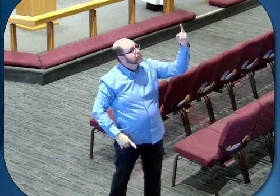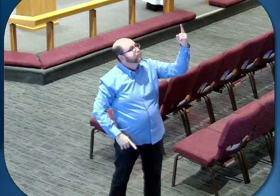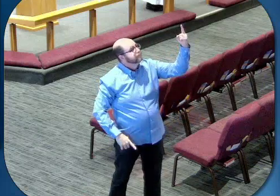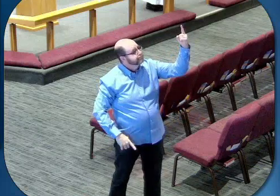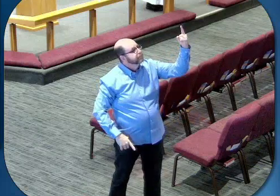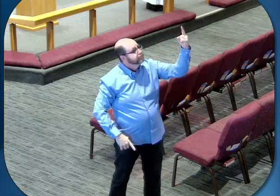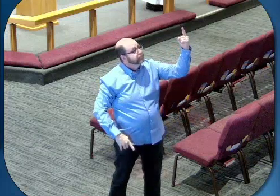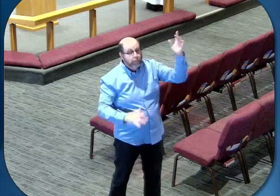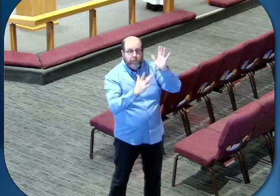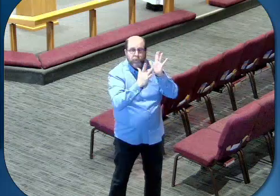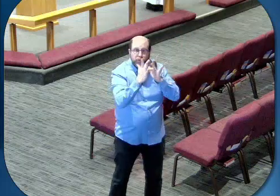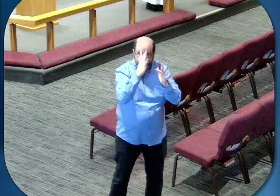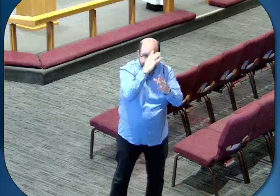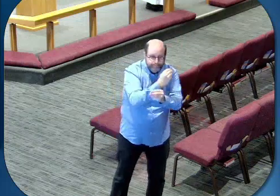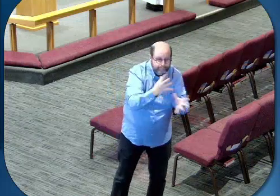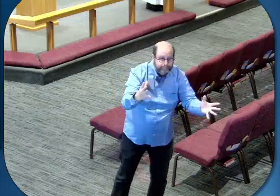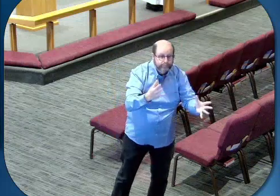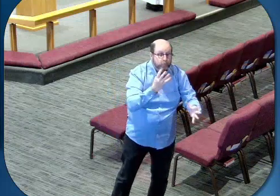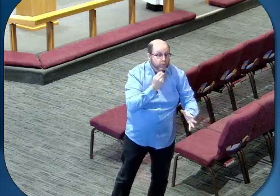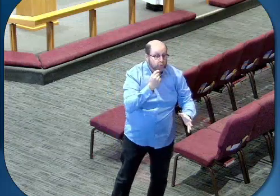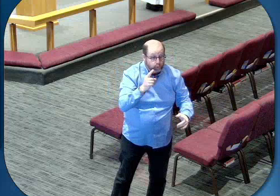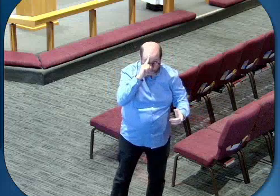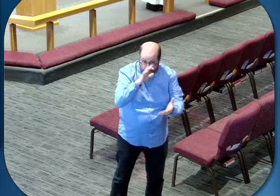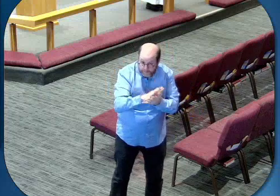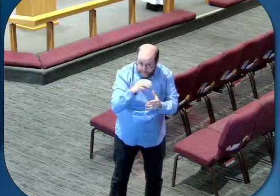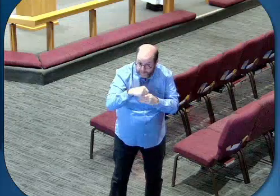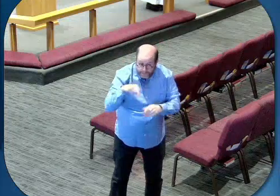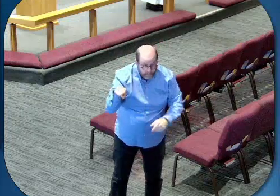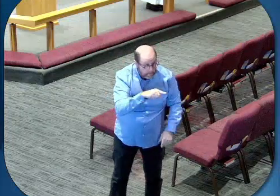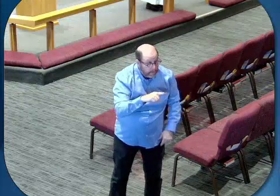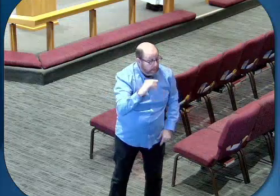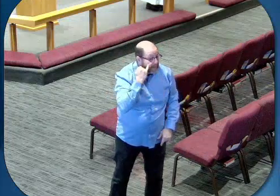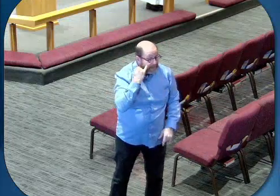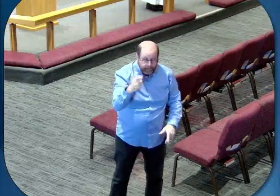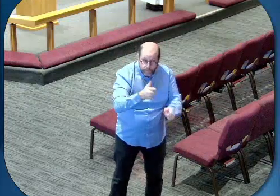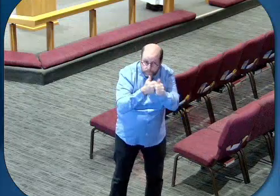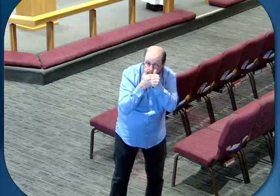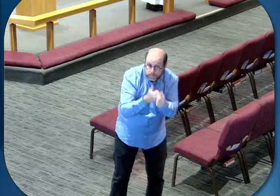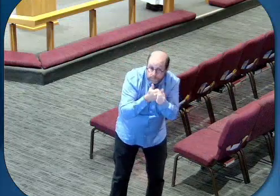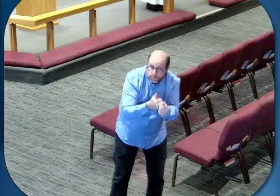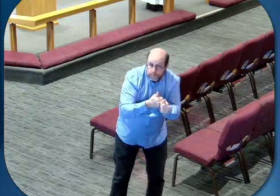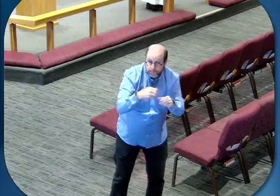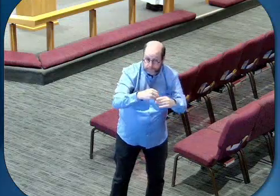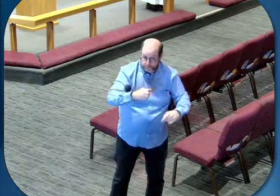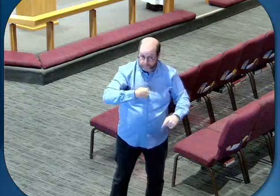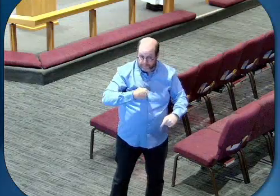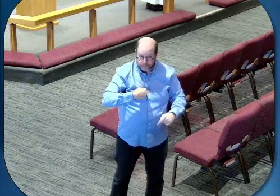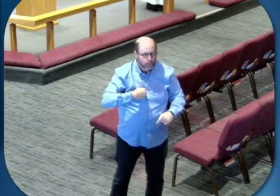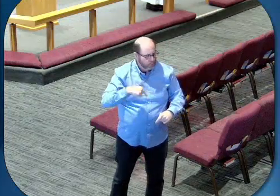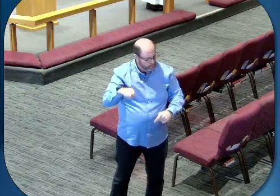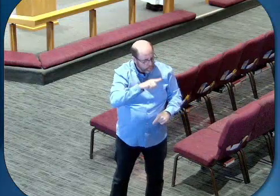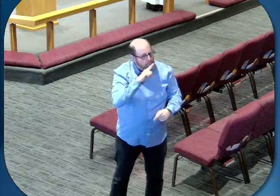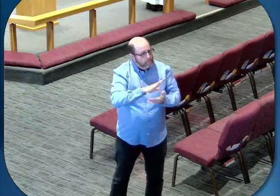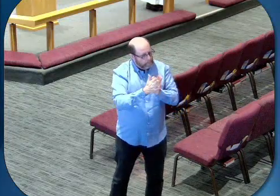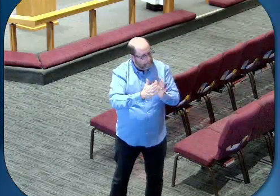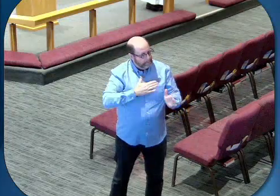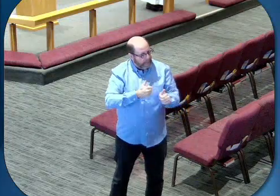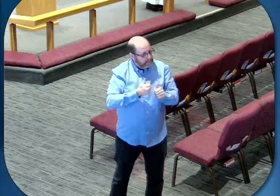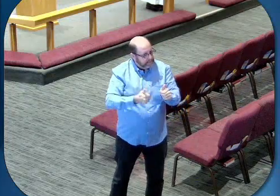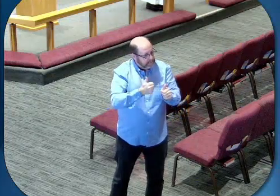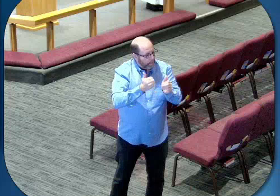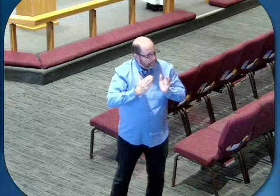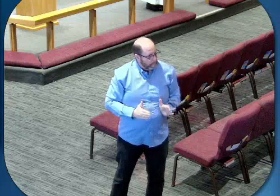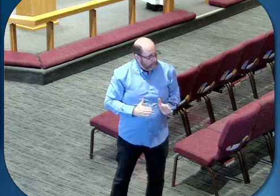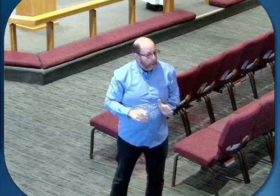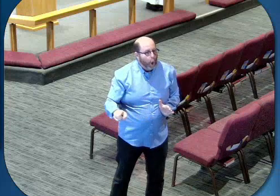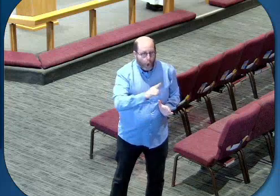said to the Jews who had believed in him, "If you abide in my word, you are truly my disciples, and you